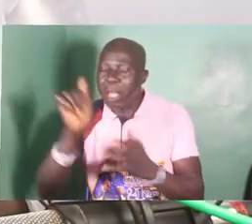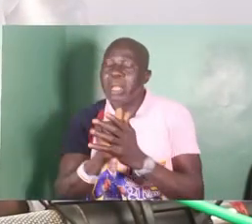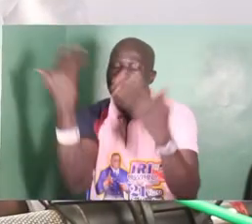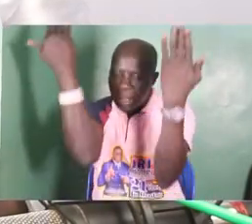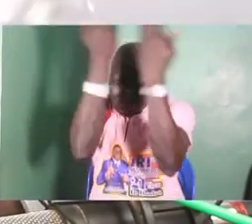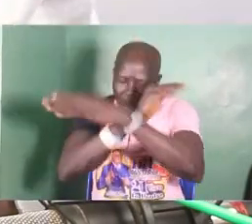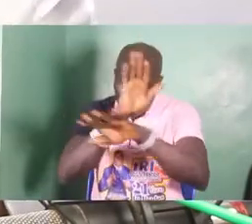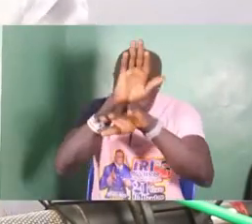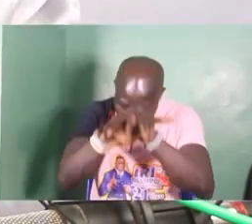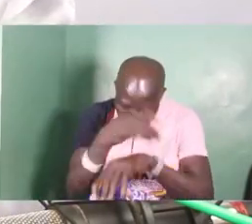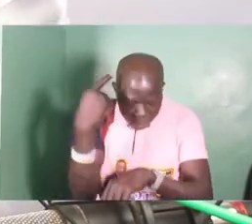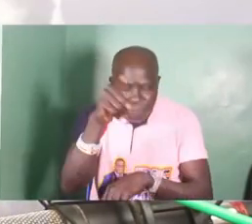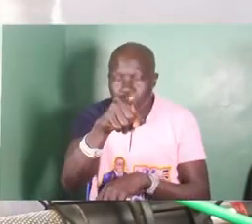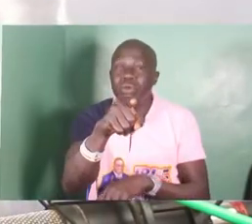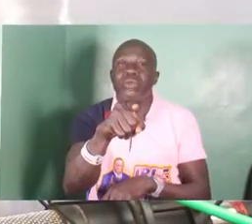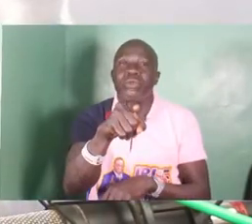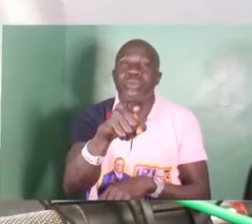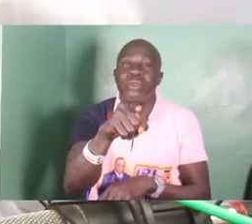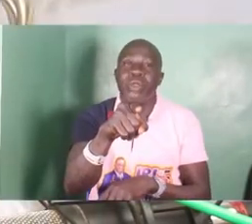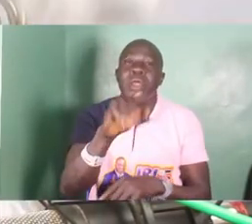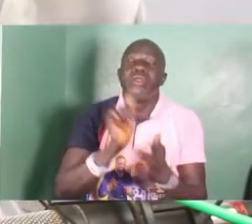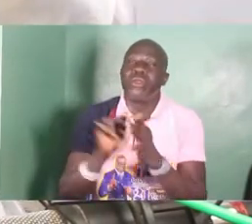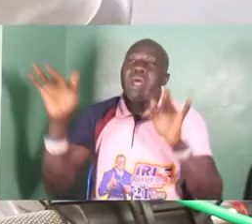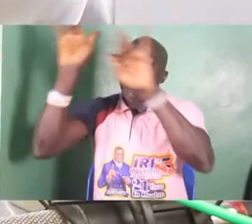to bow down for you.